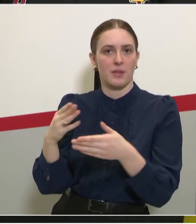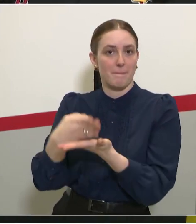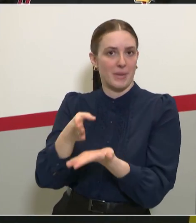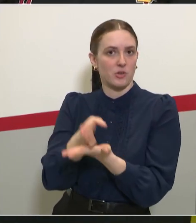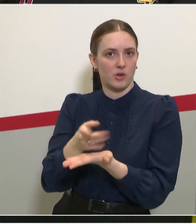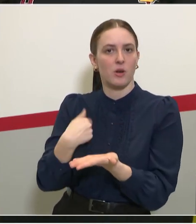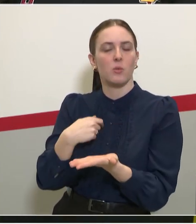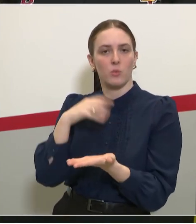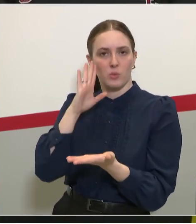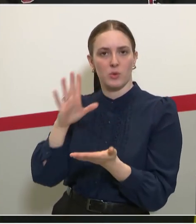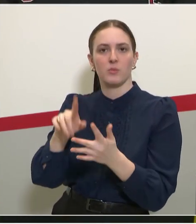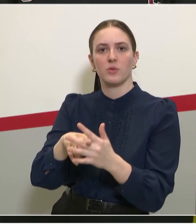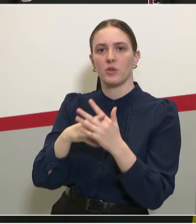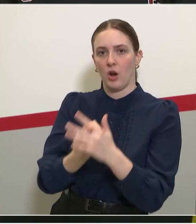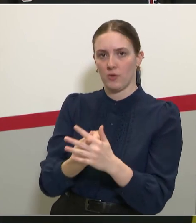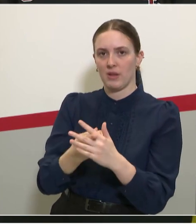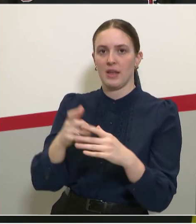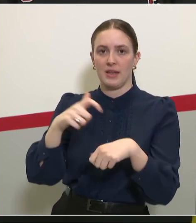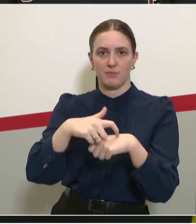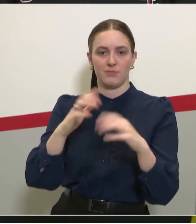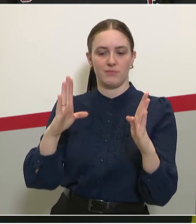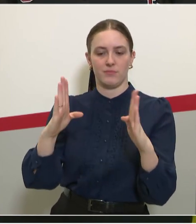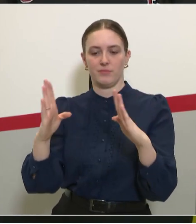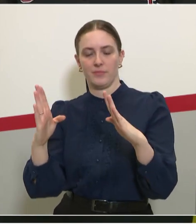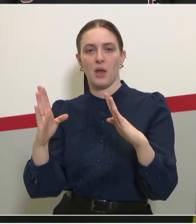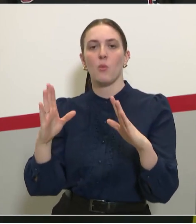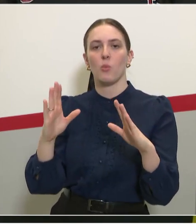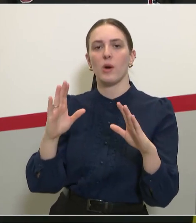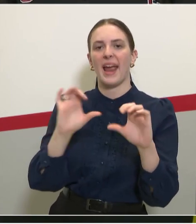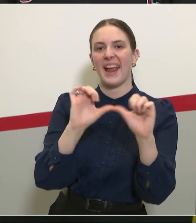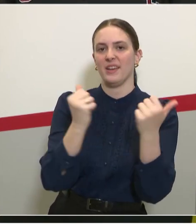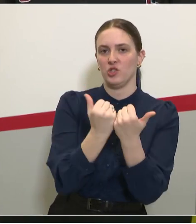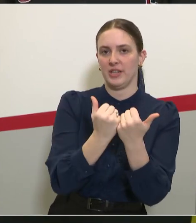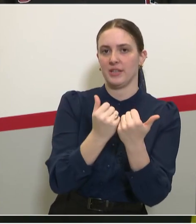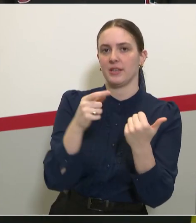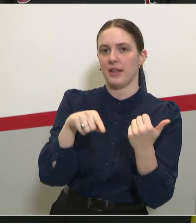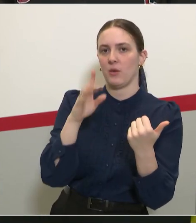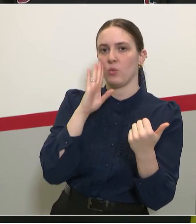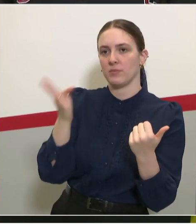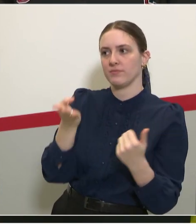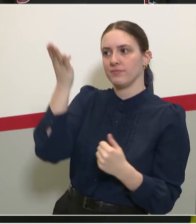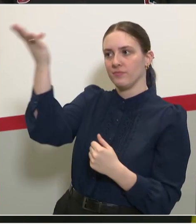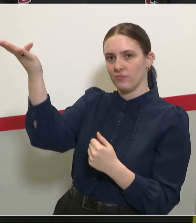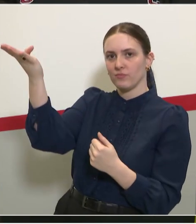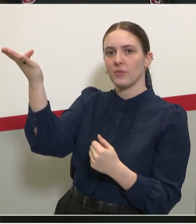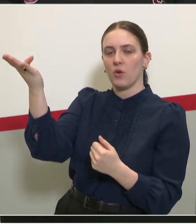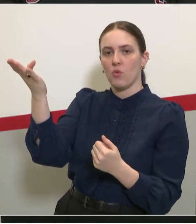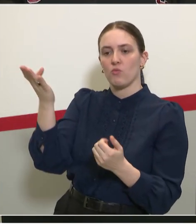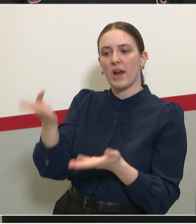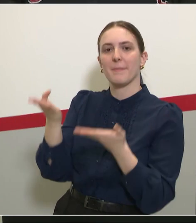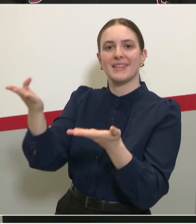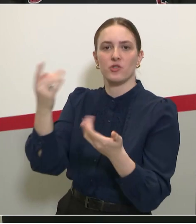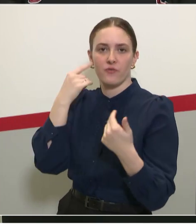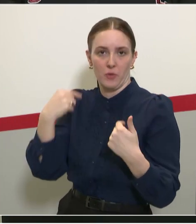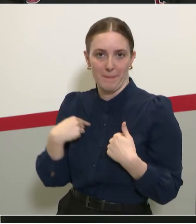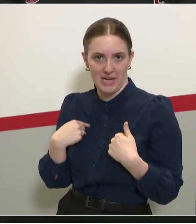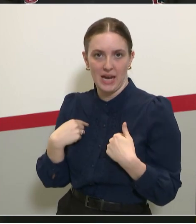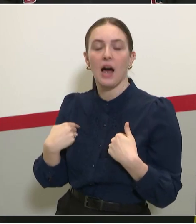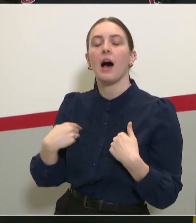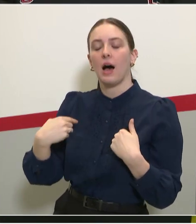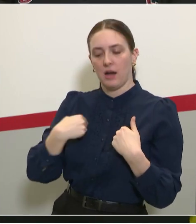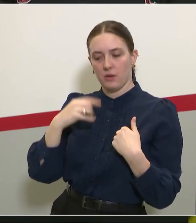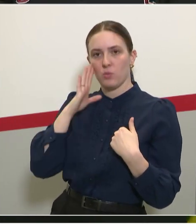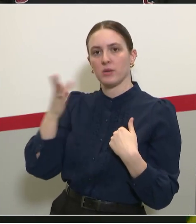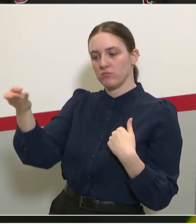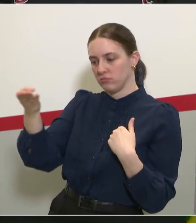enter into the phase where agencies submit recommendations to me. I formulate a balanced budget.